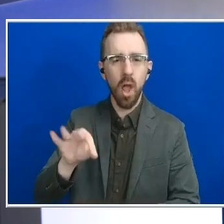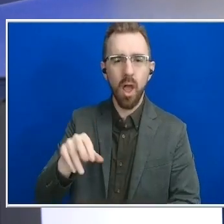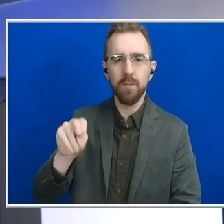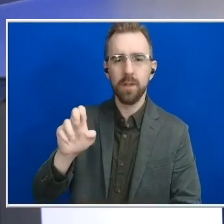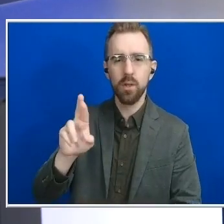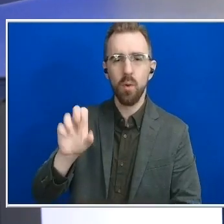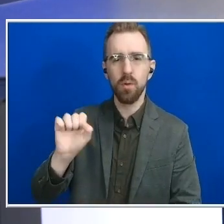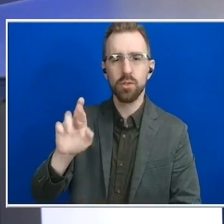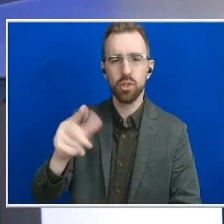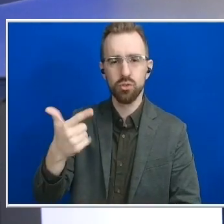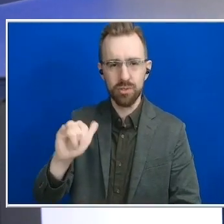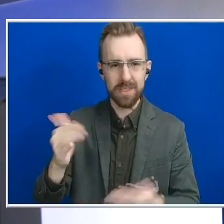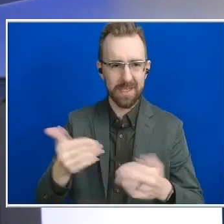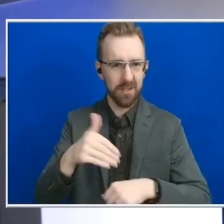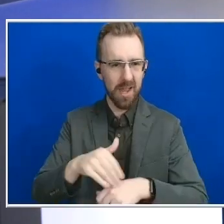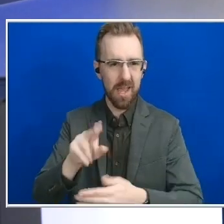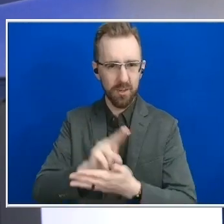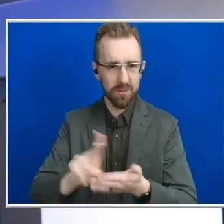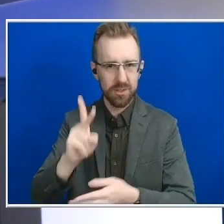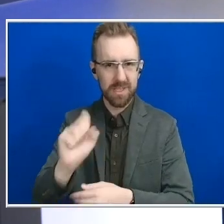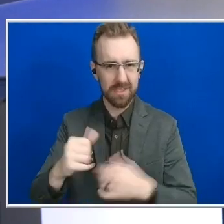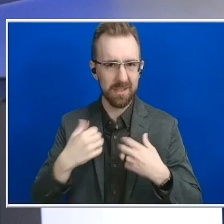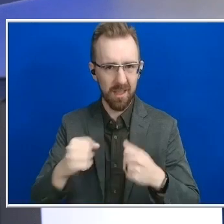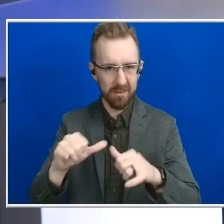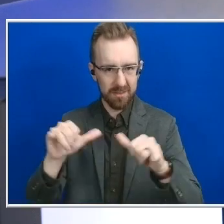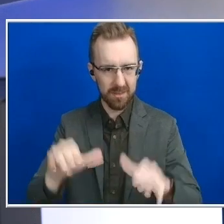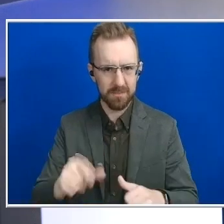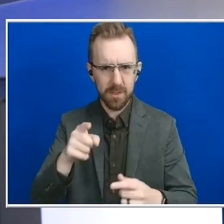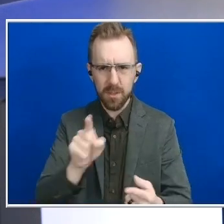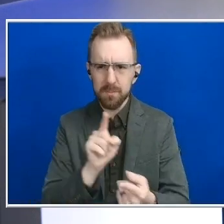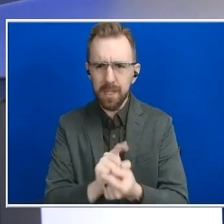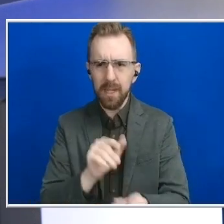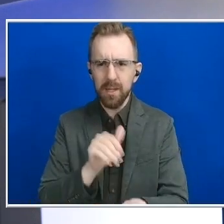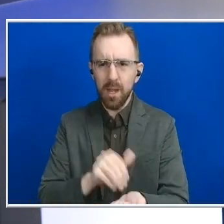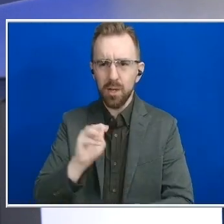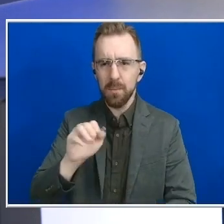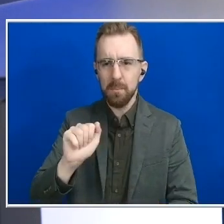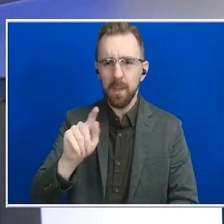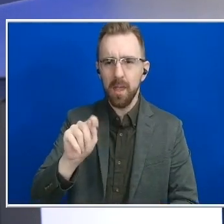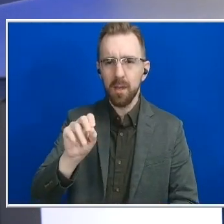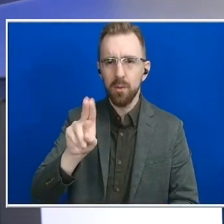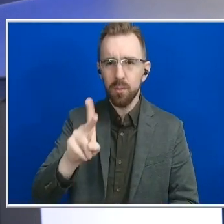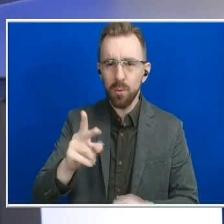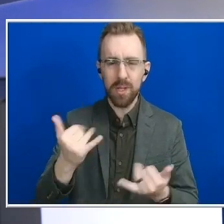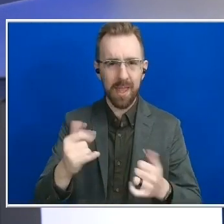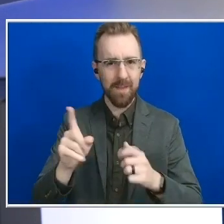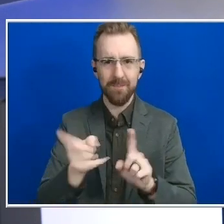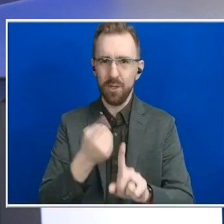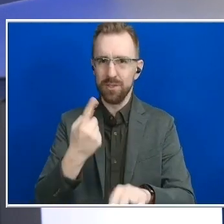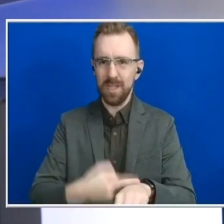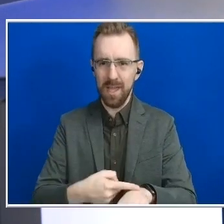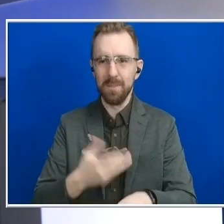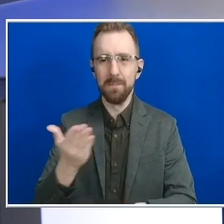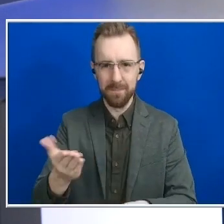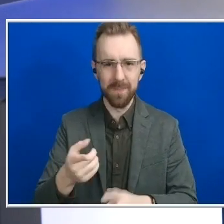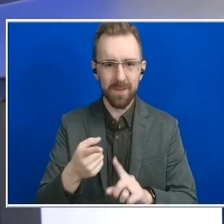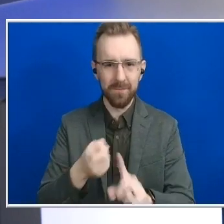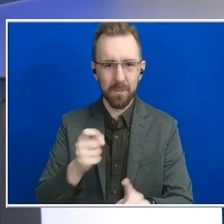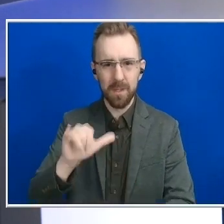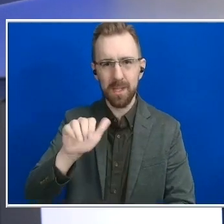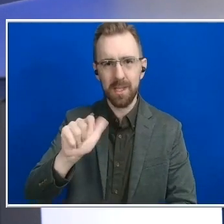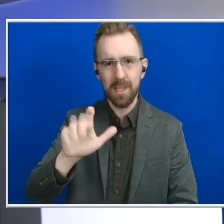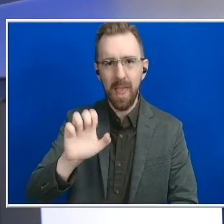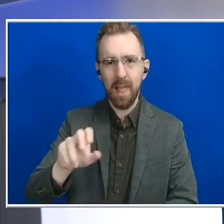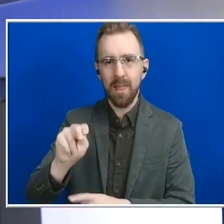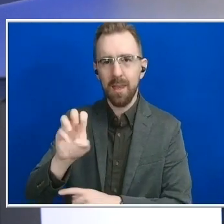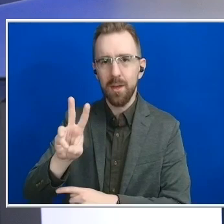you. And I guess you're meeting Dr. Matuk today for the very first time, Dr. Charles Matuk from Yale New Haven Health, where he is